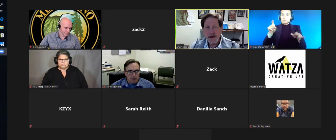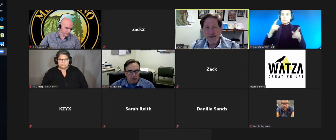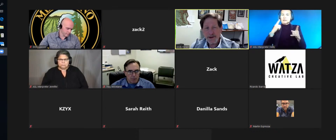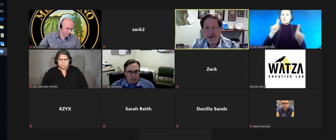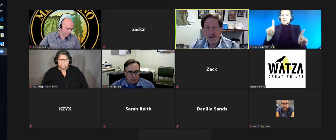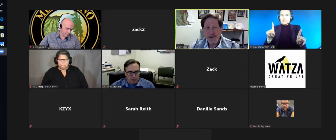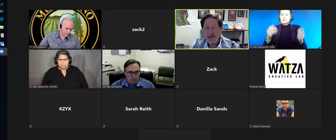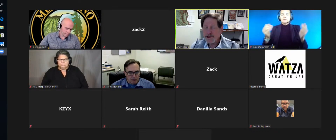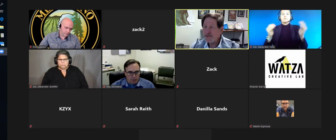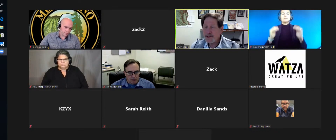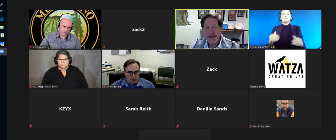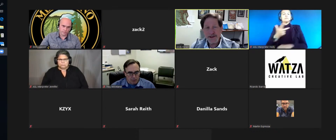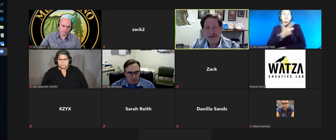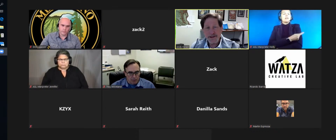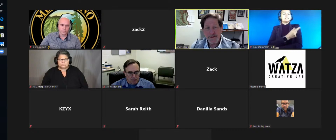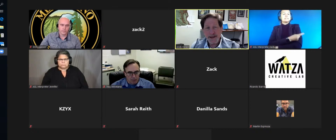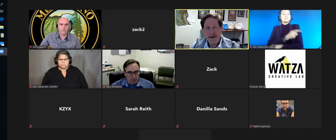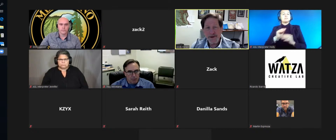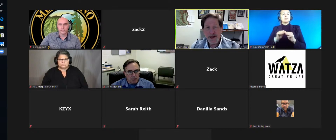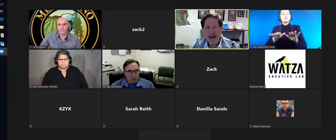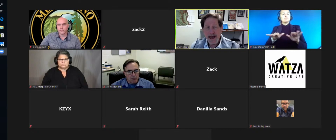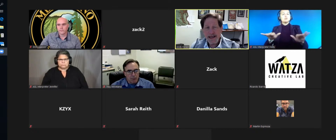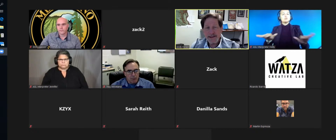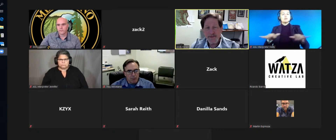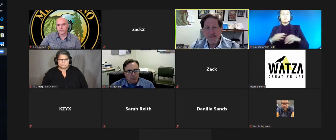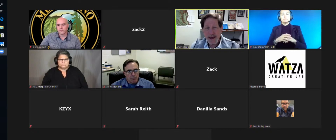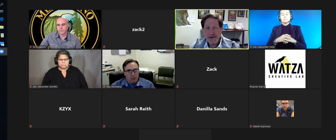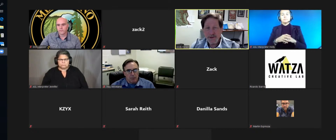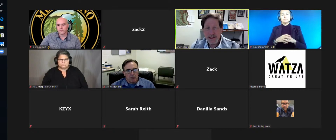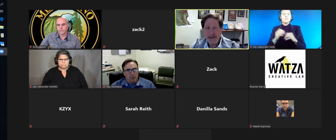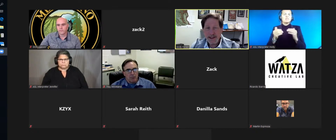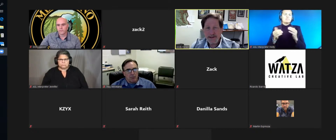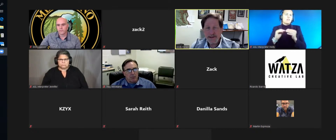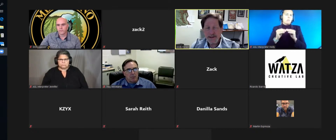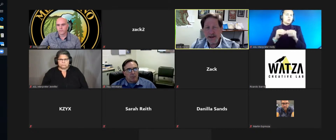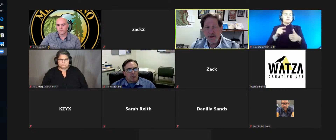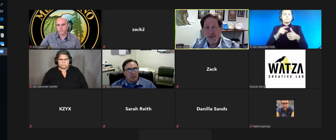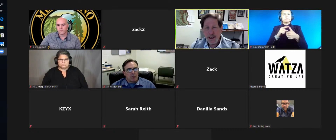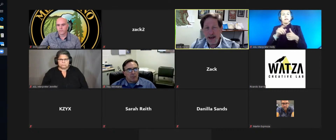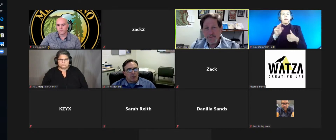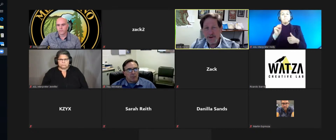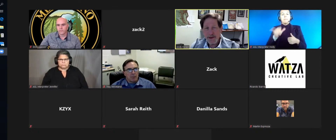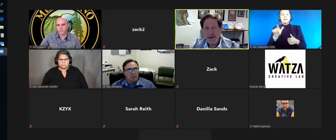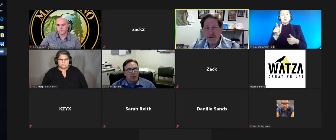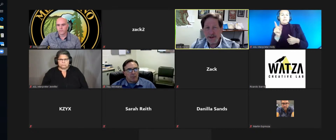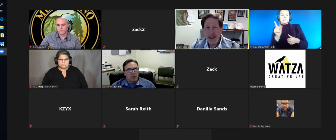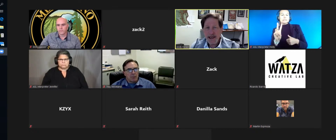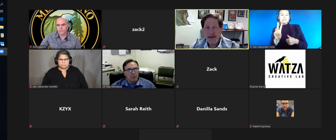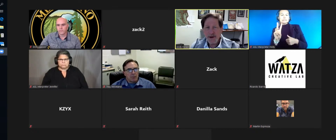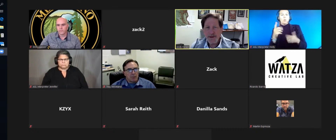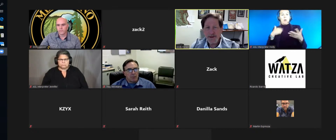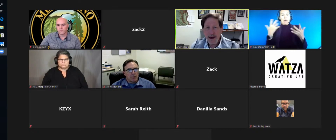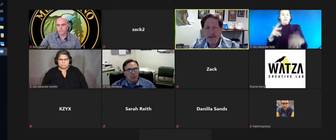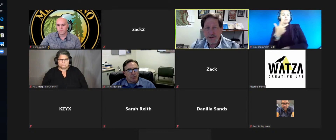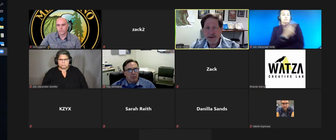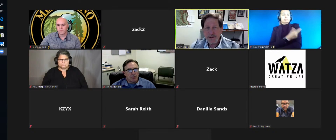distribution, these are a new set of statistics I'm going to give you. As of May 26th, we have administered